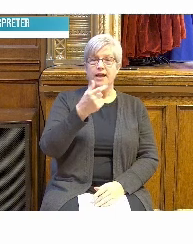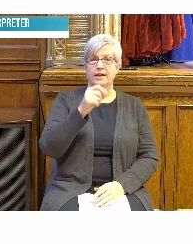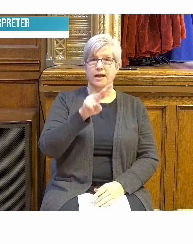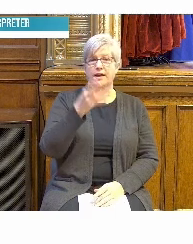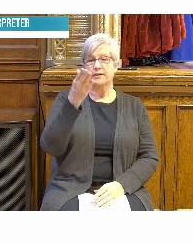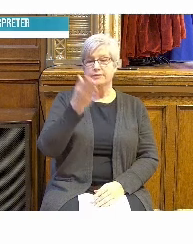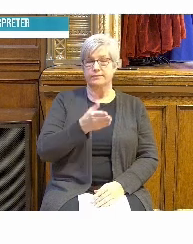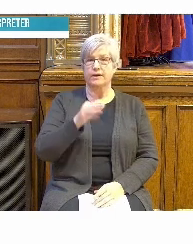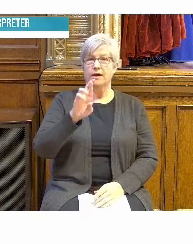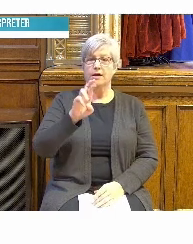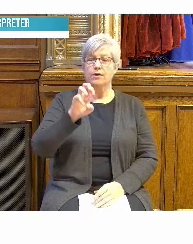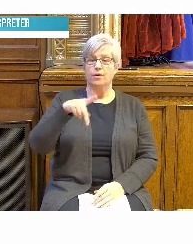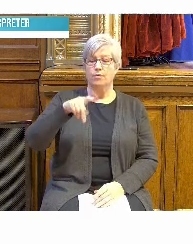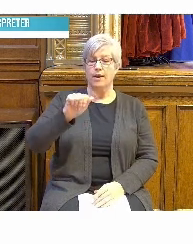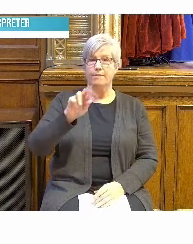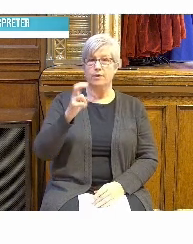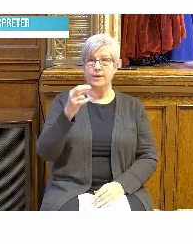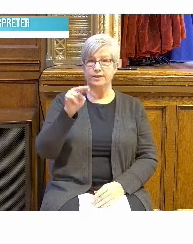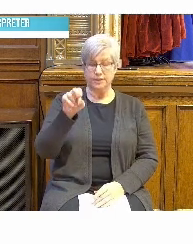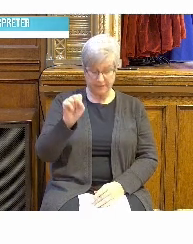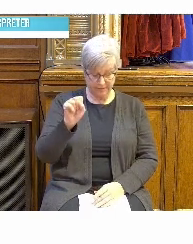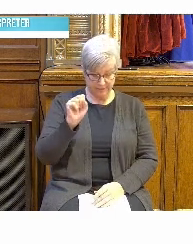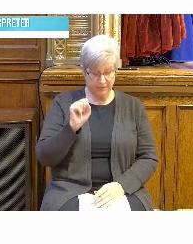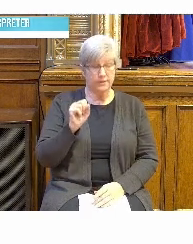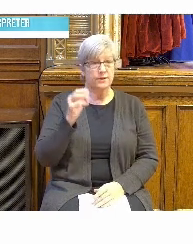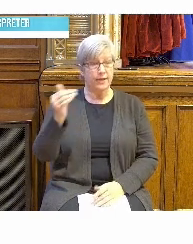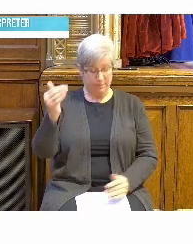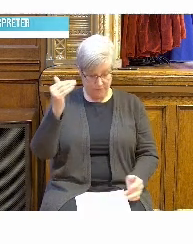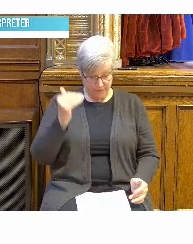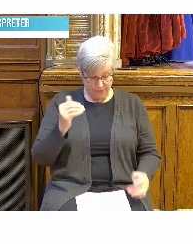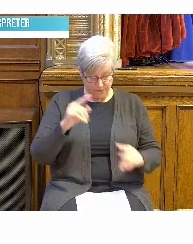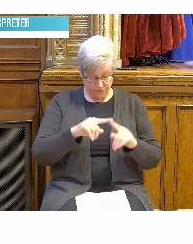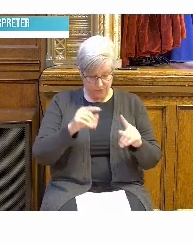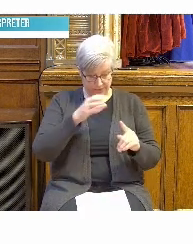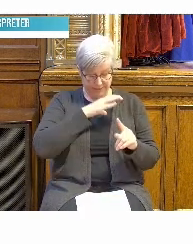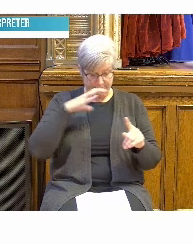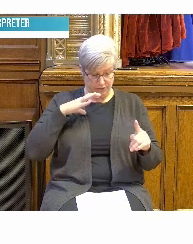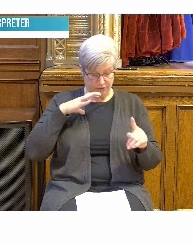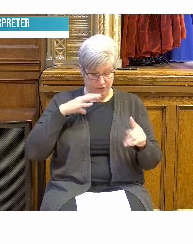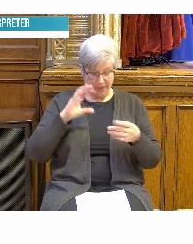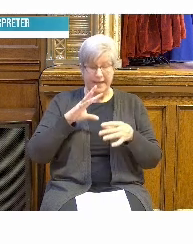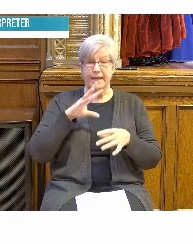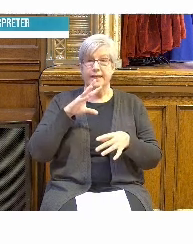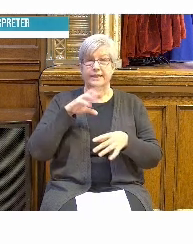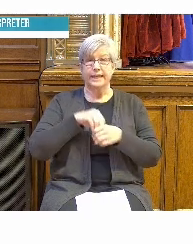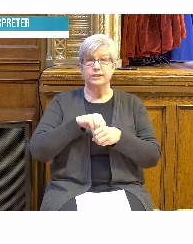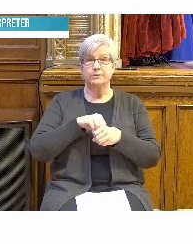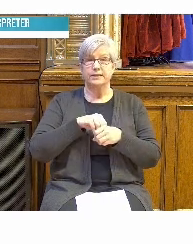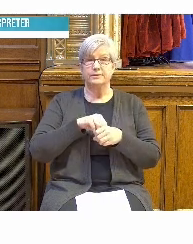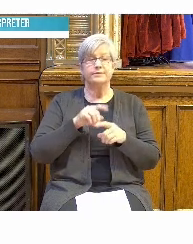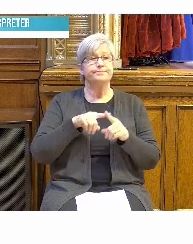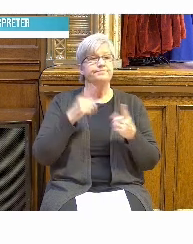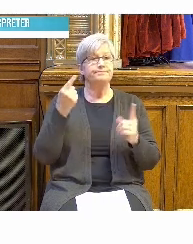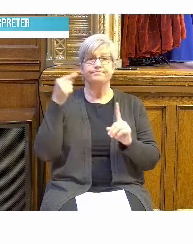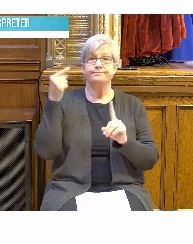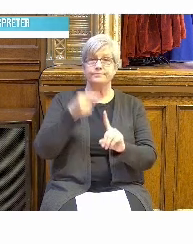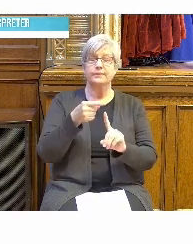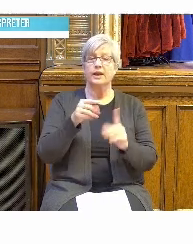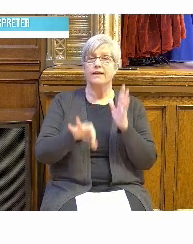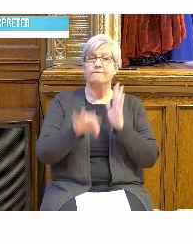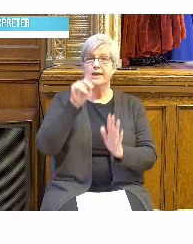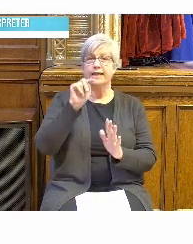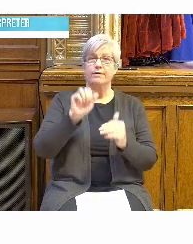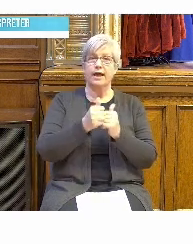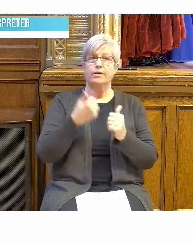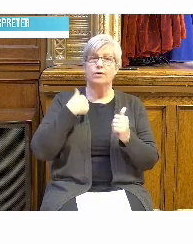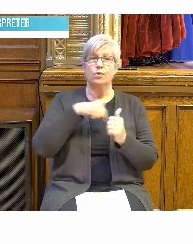newyork.gov/reparations. So with that, I'm going to move on to commissioner engagement. And so the topic is really to learn more about how we